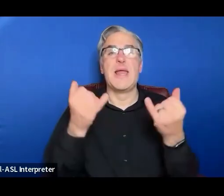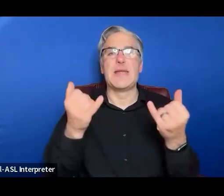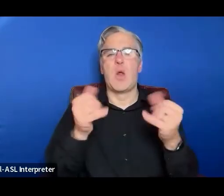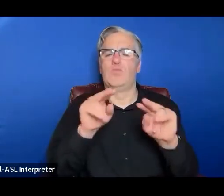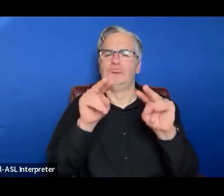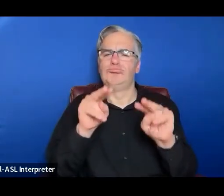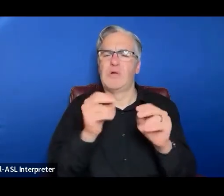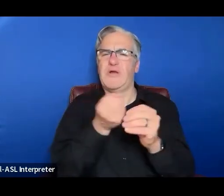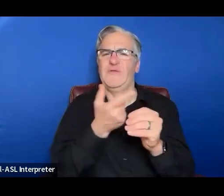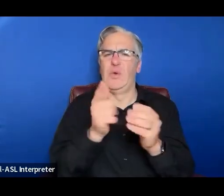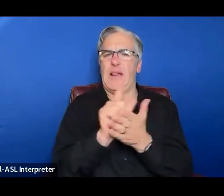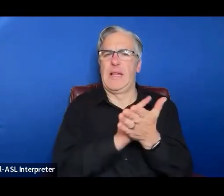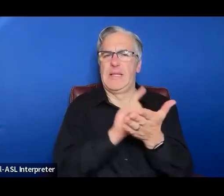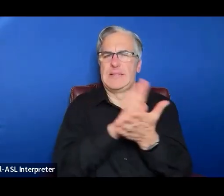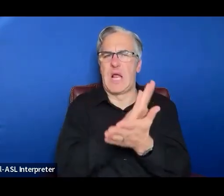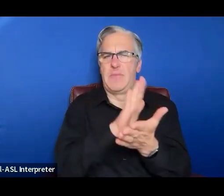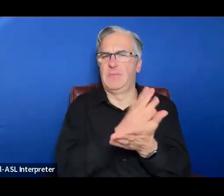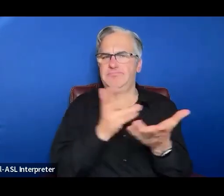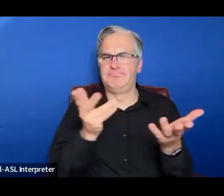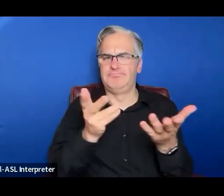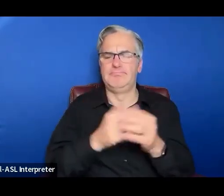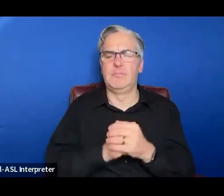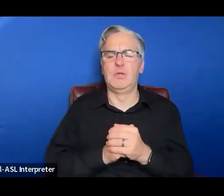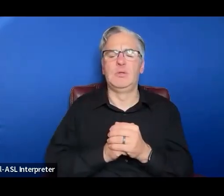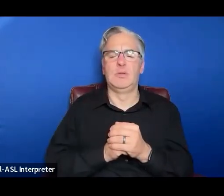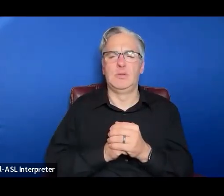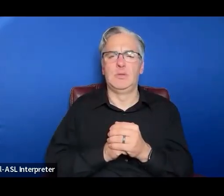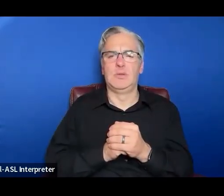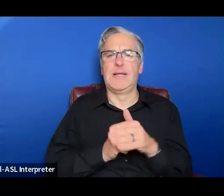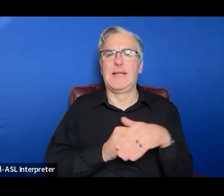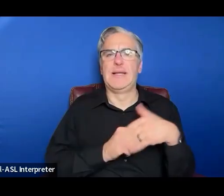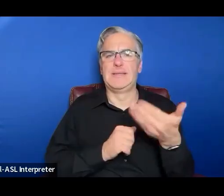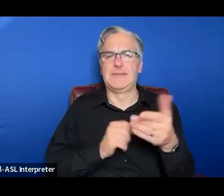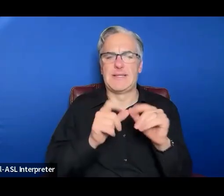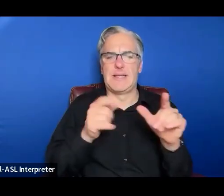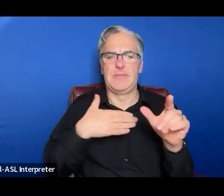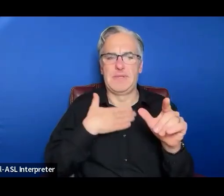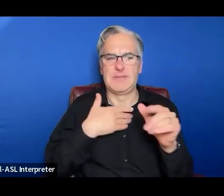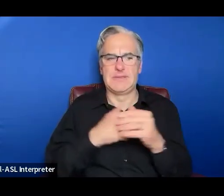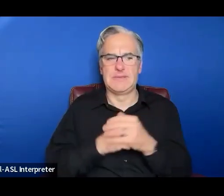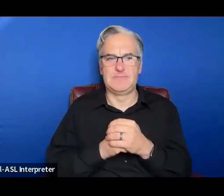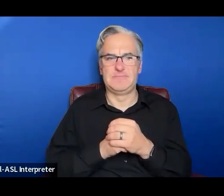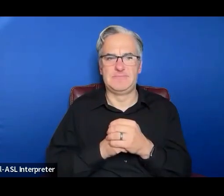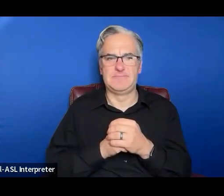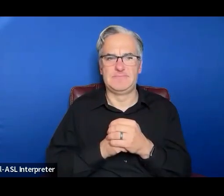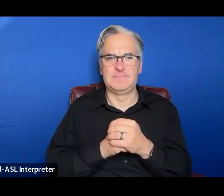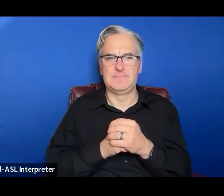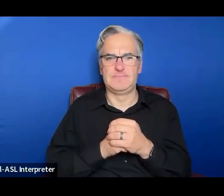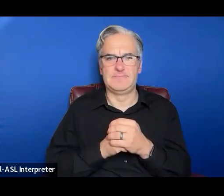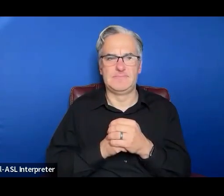And now we're going to look at some legal documents. So now go to the next slide, please.